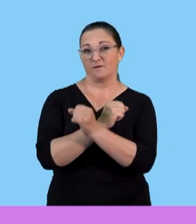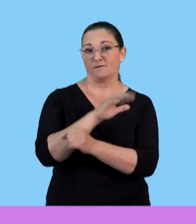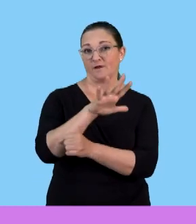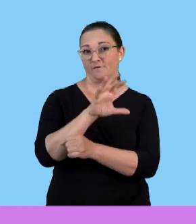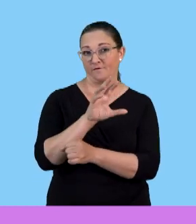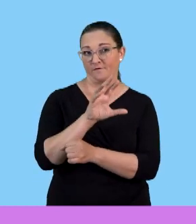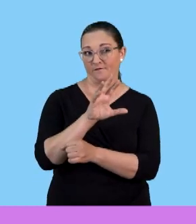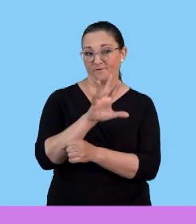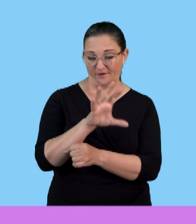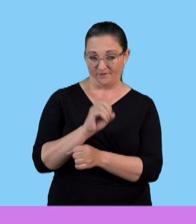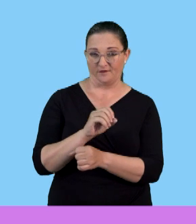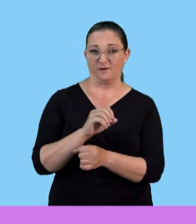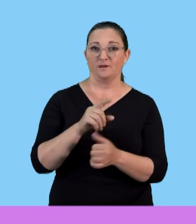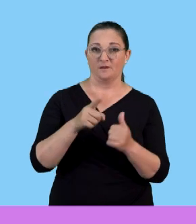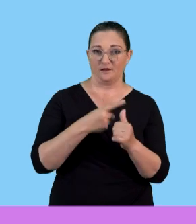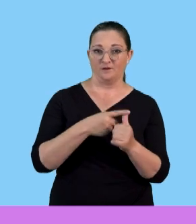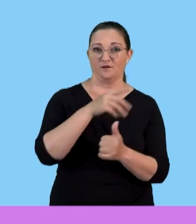by 50, it will give you